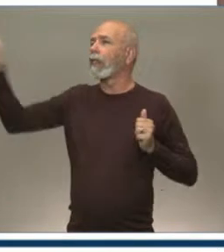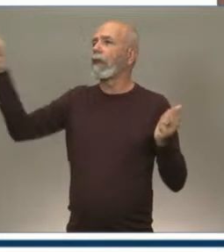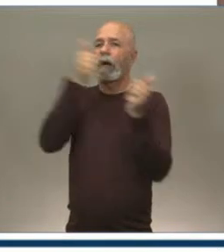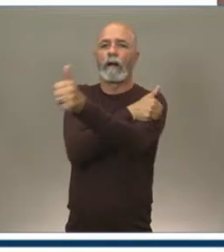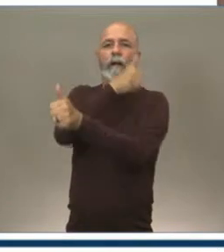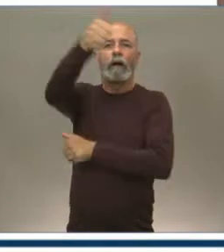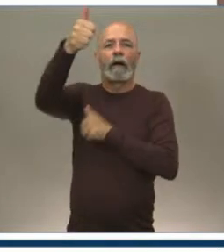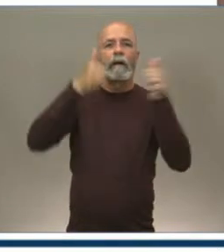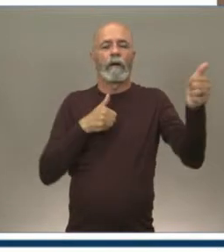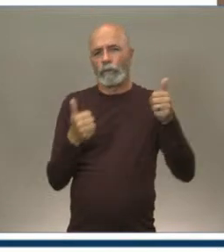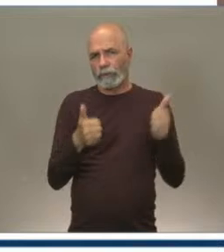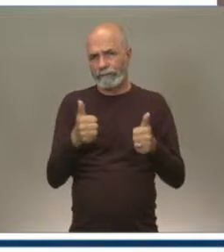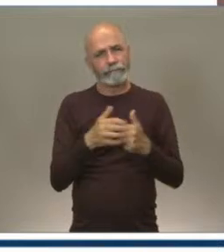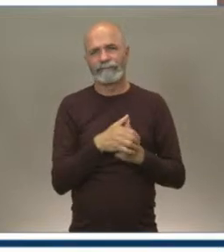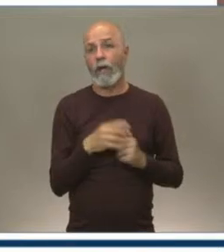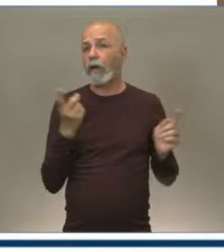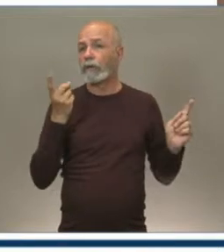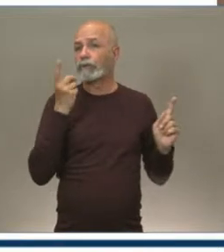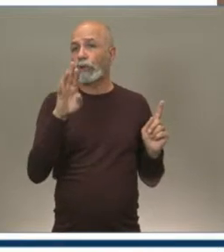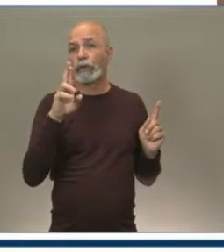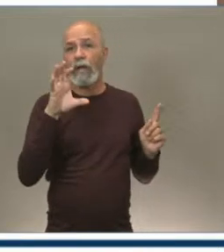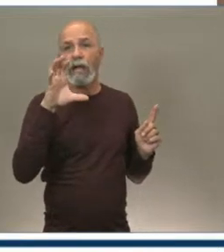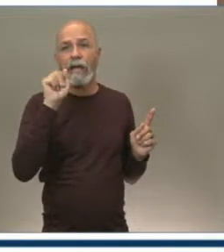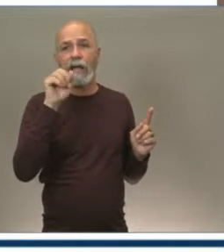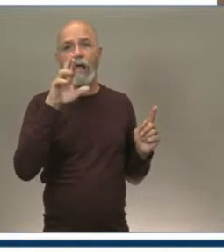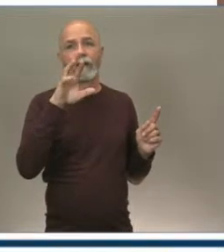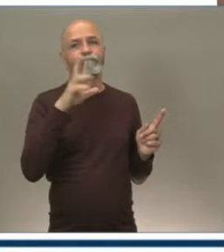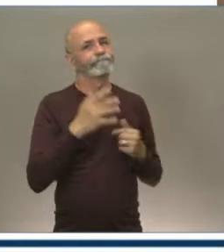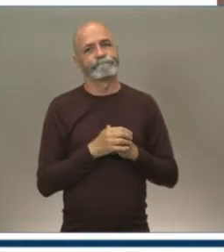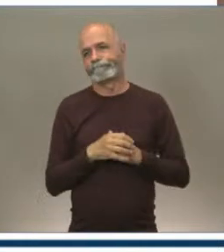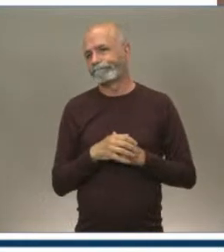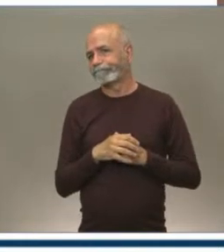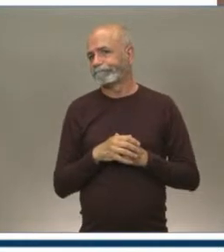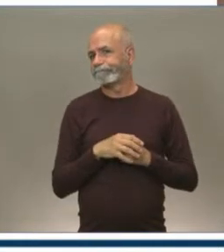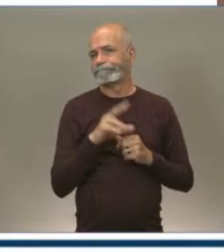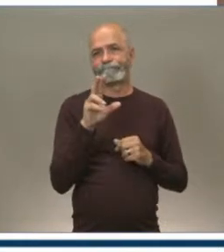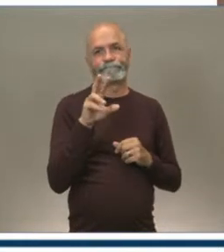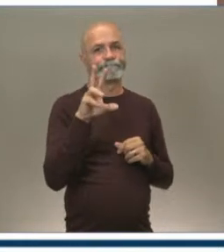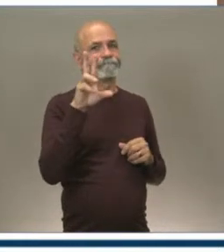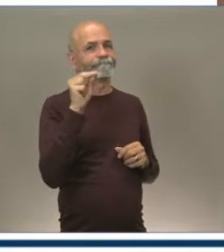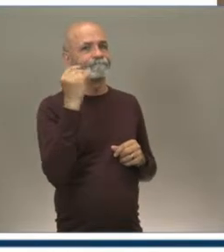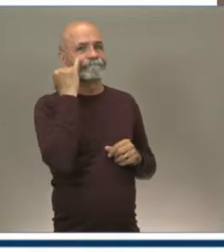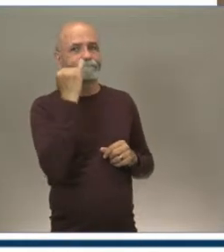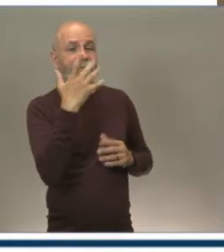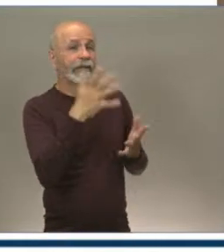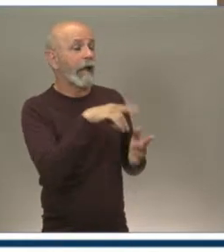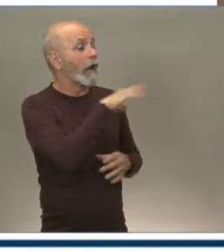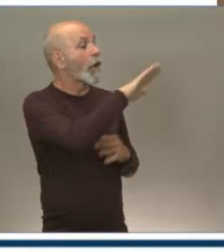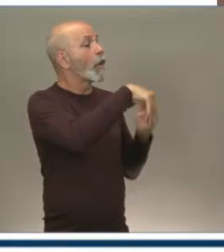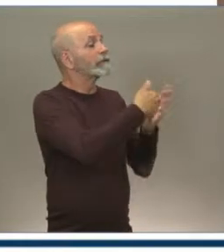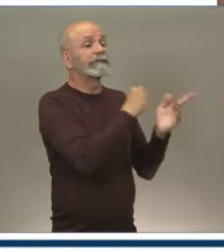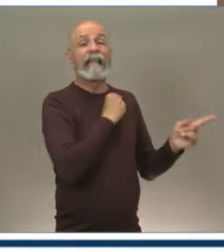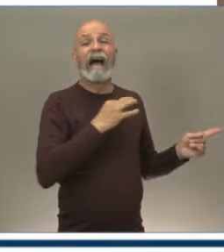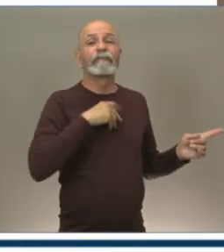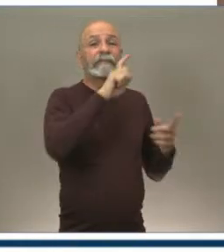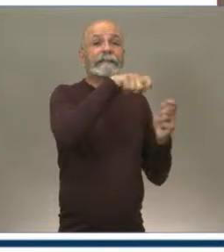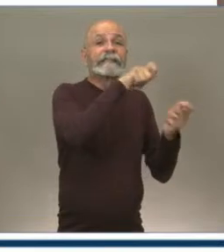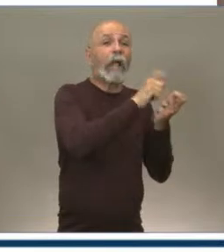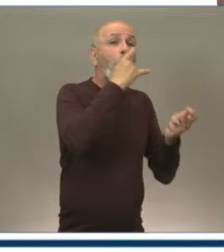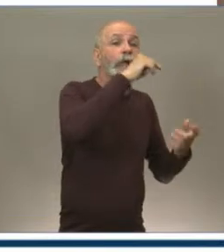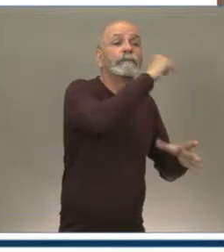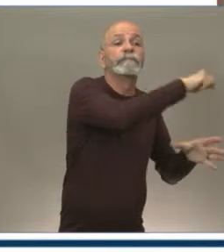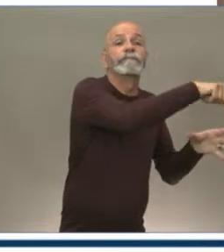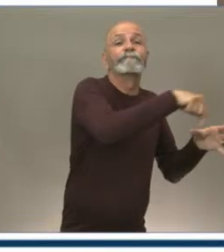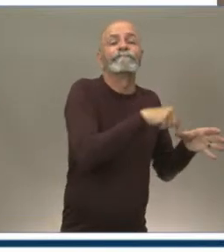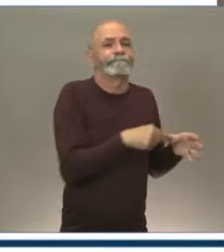I really can't give you any specific information about the staff members. What I can say is that we've had,